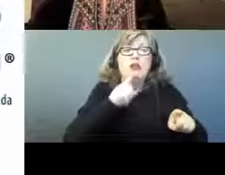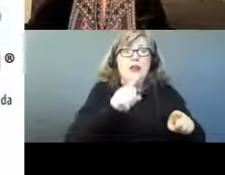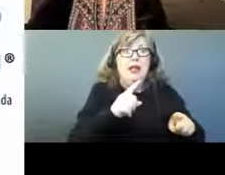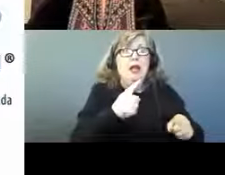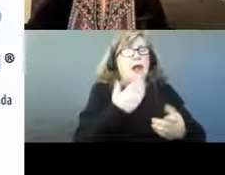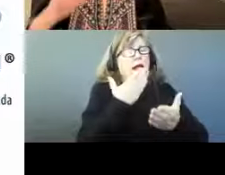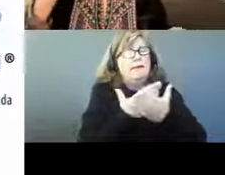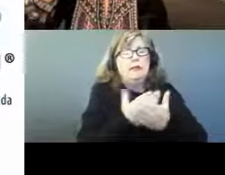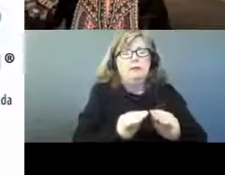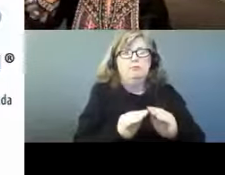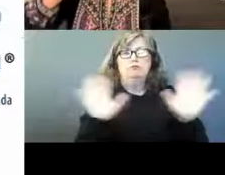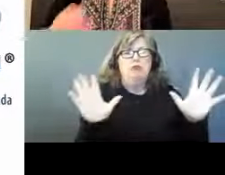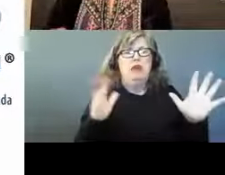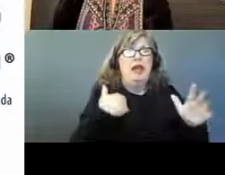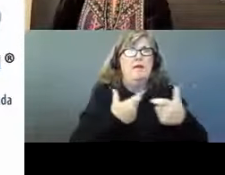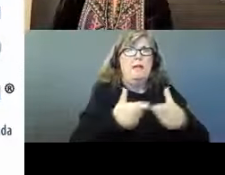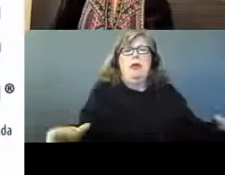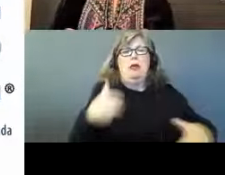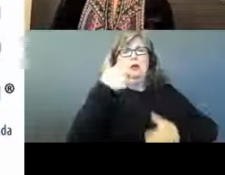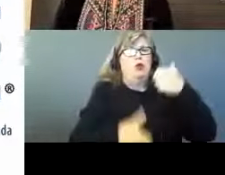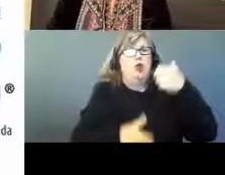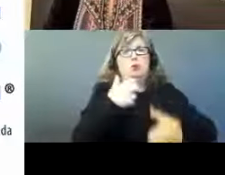our hands. Next slide.